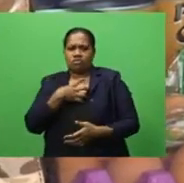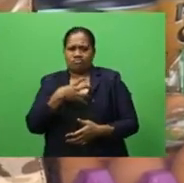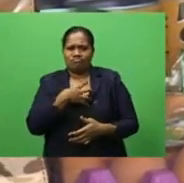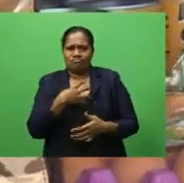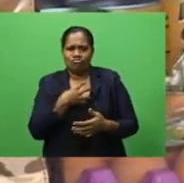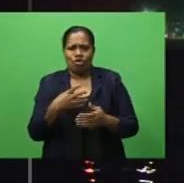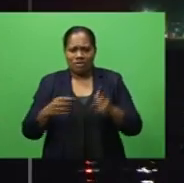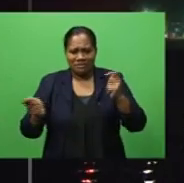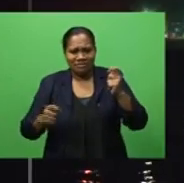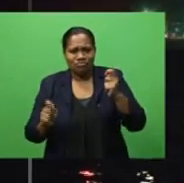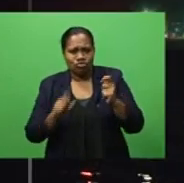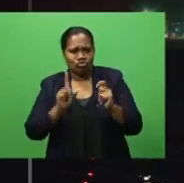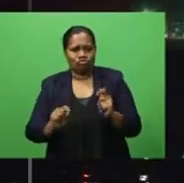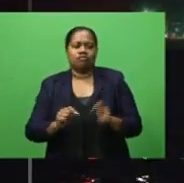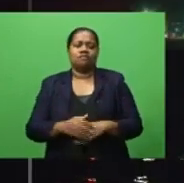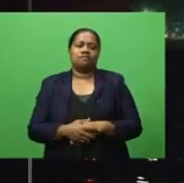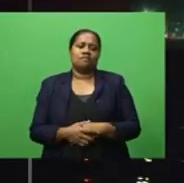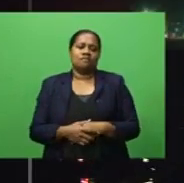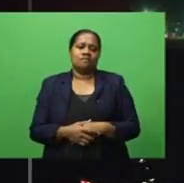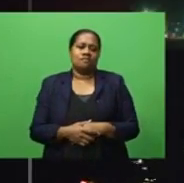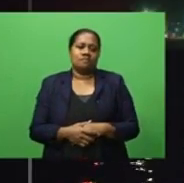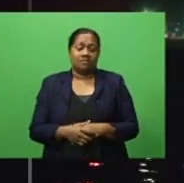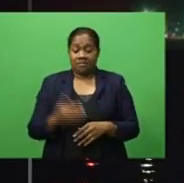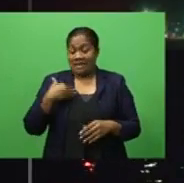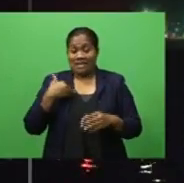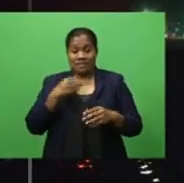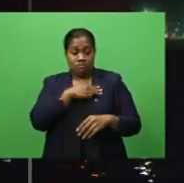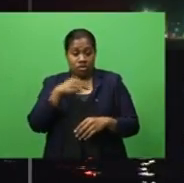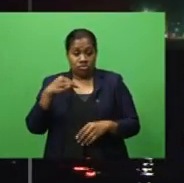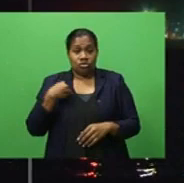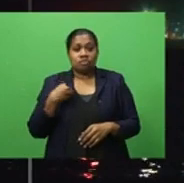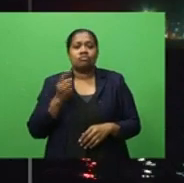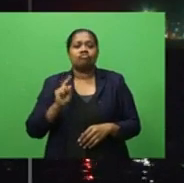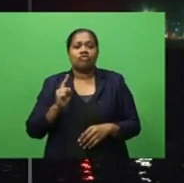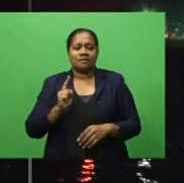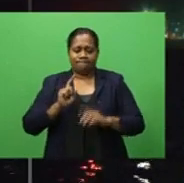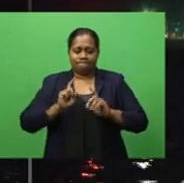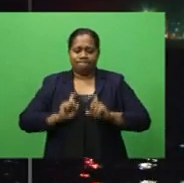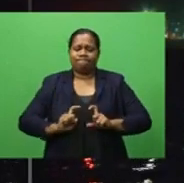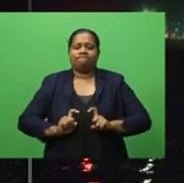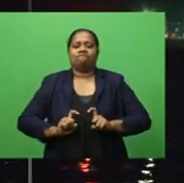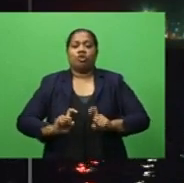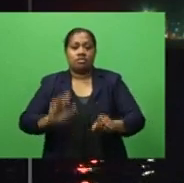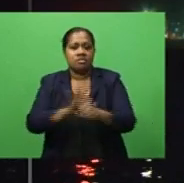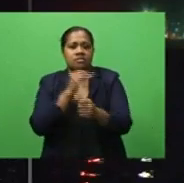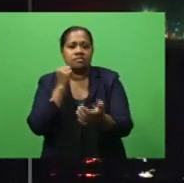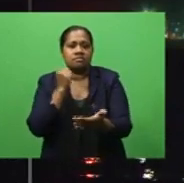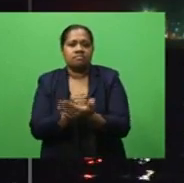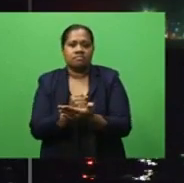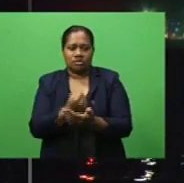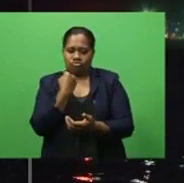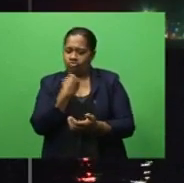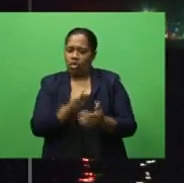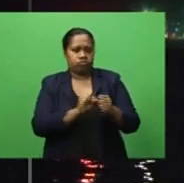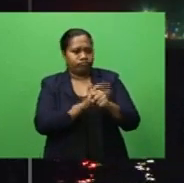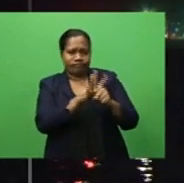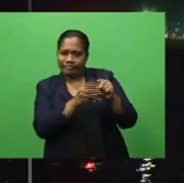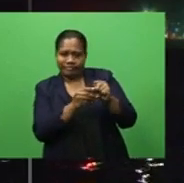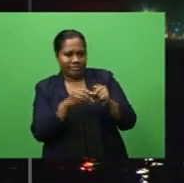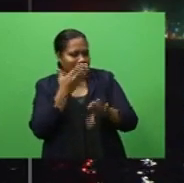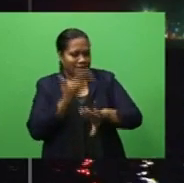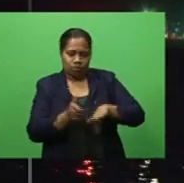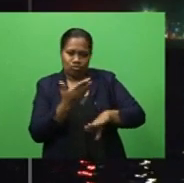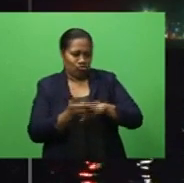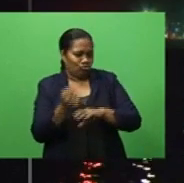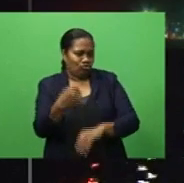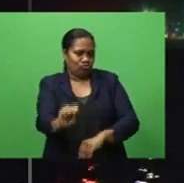FBC News. The Health Ministry will remain proactive to ensure there is no new wave of COVID-19. With no new